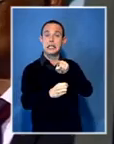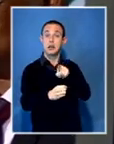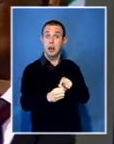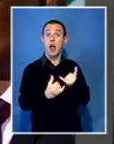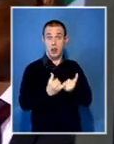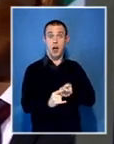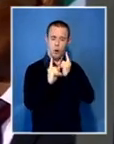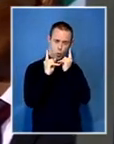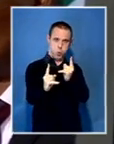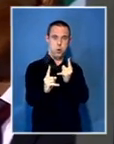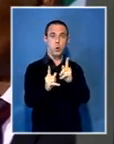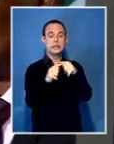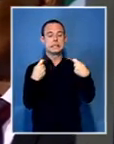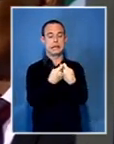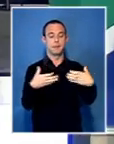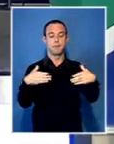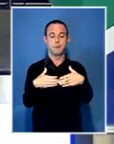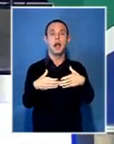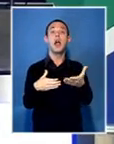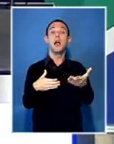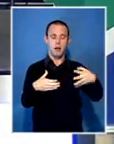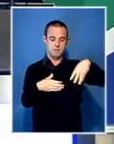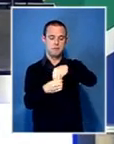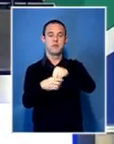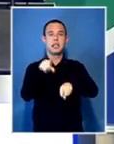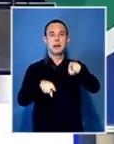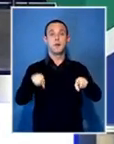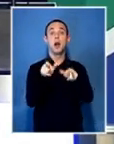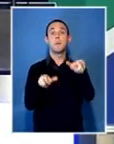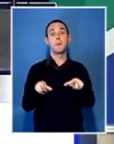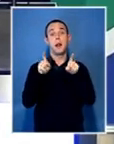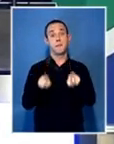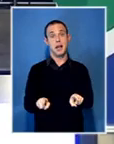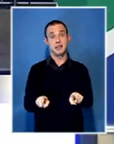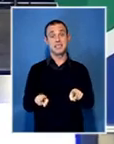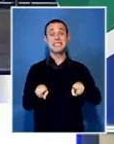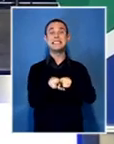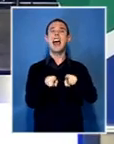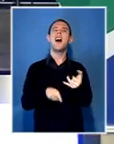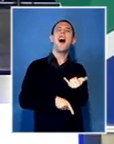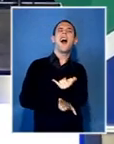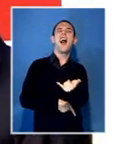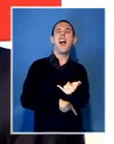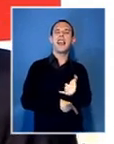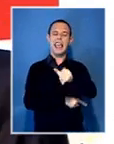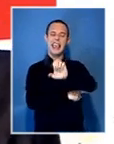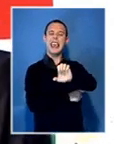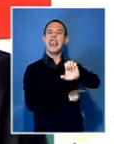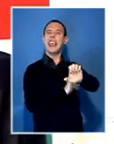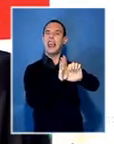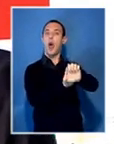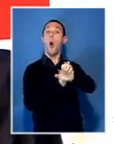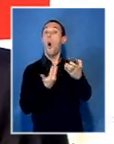in the country, was frequently discussed in the same breath as calls for something similar to a Sports Equity Act or a Black